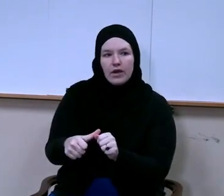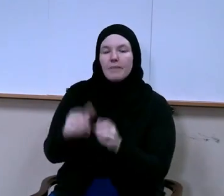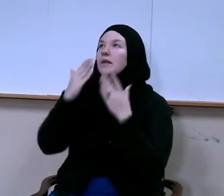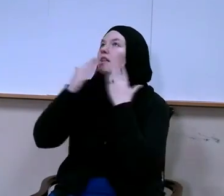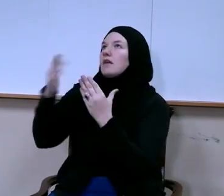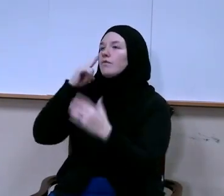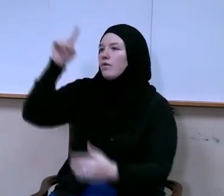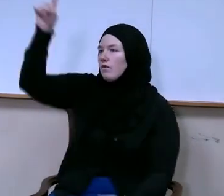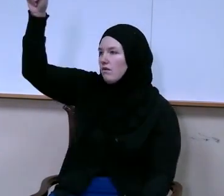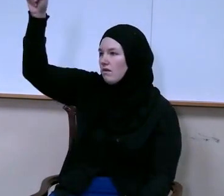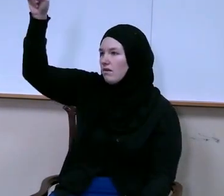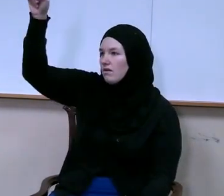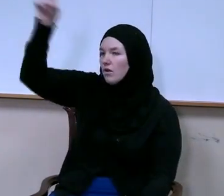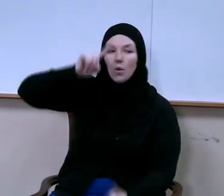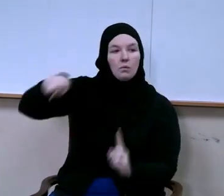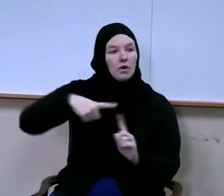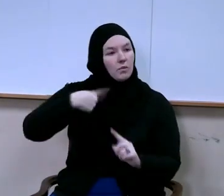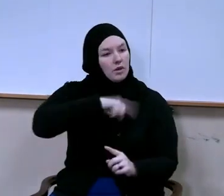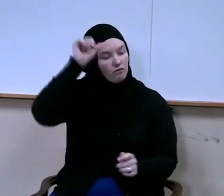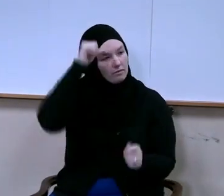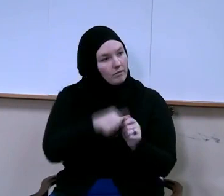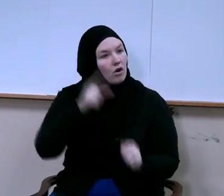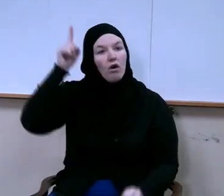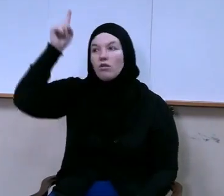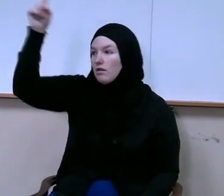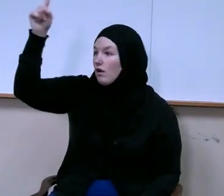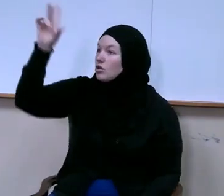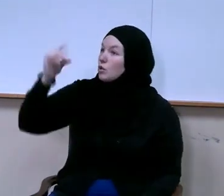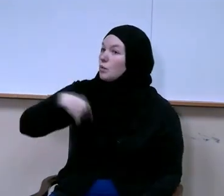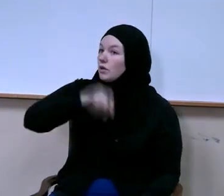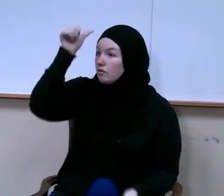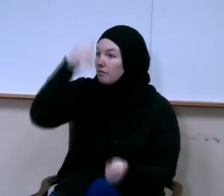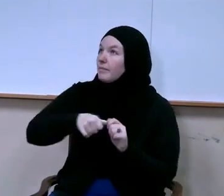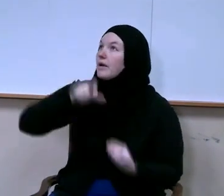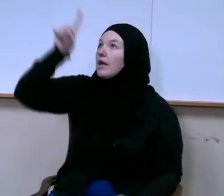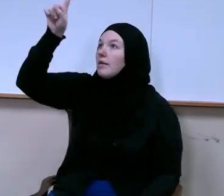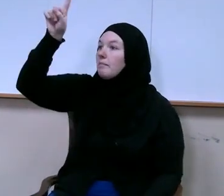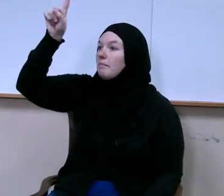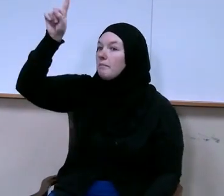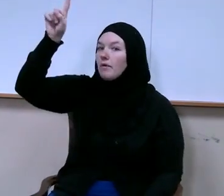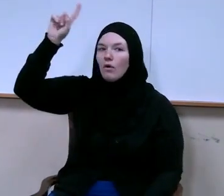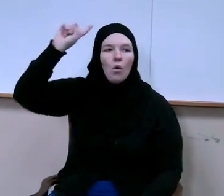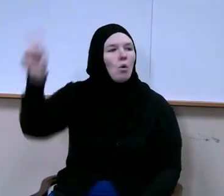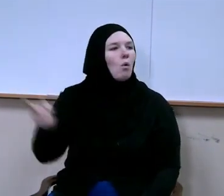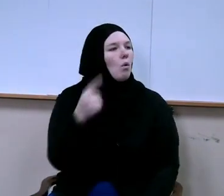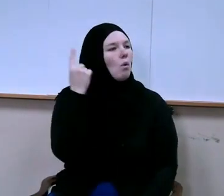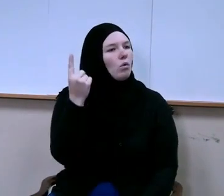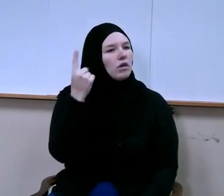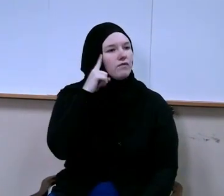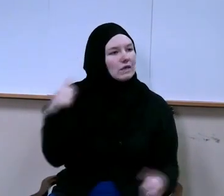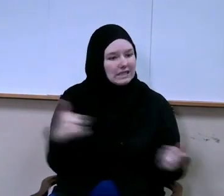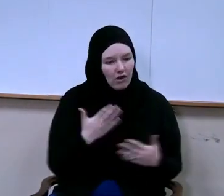be grateful to Him. So when we remember Allah, do we remember Him only